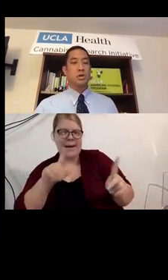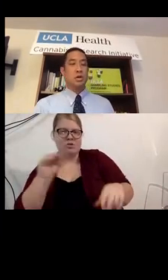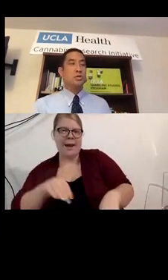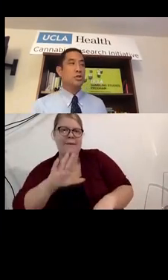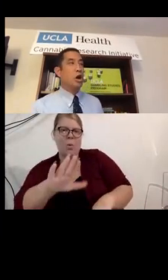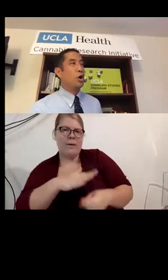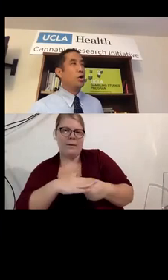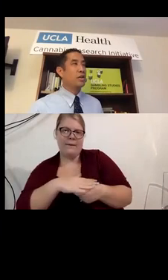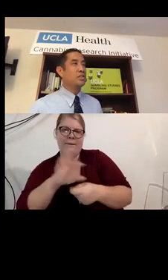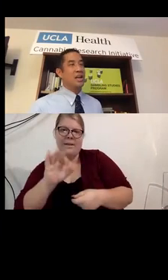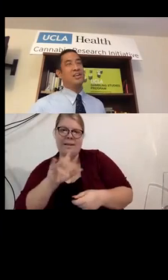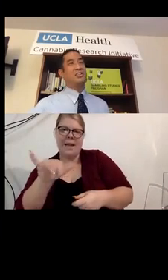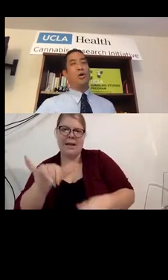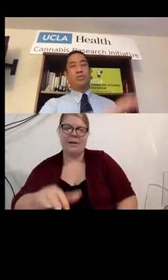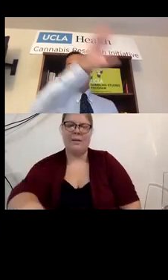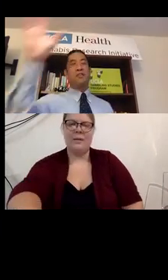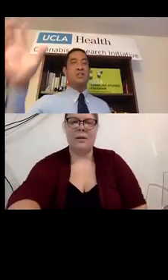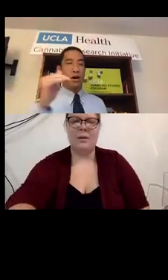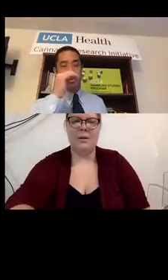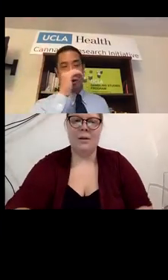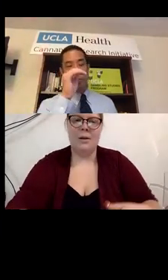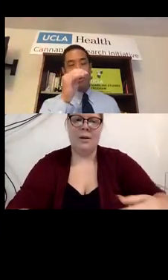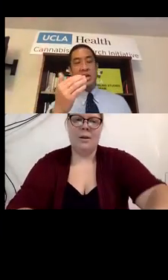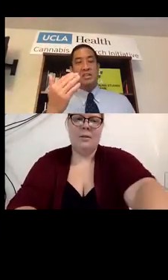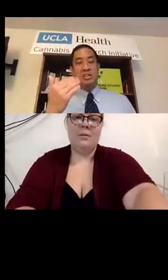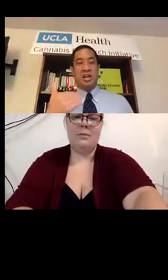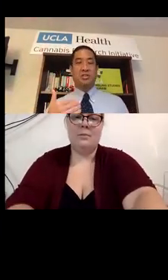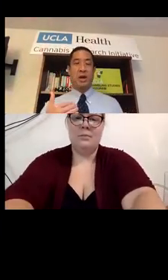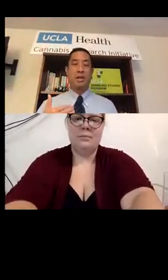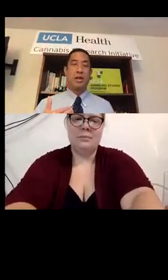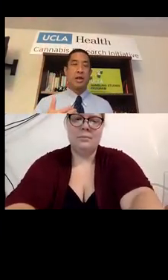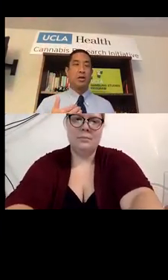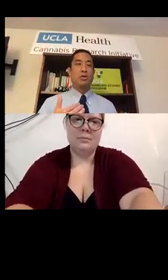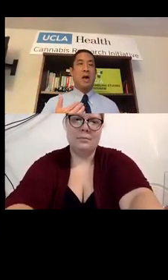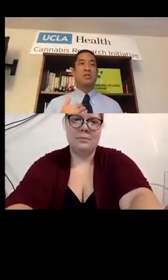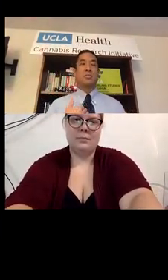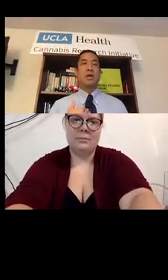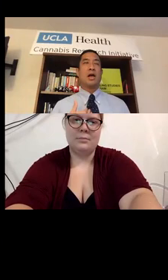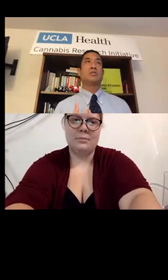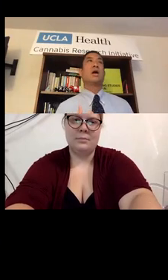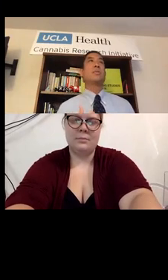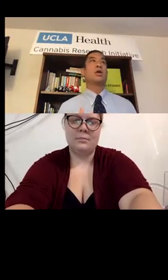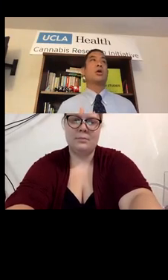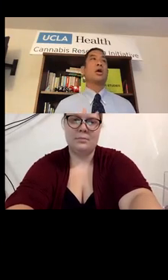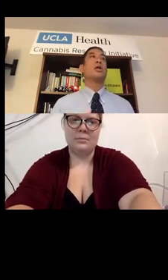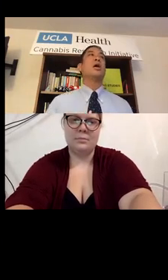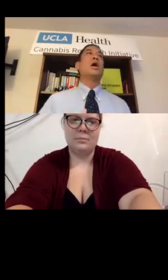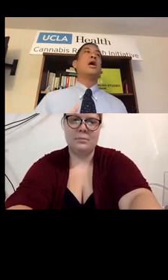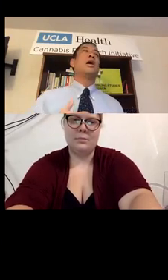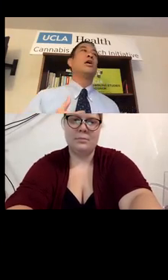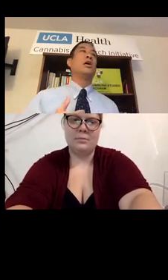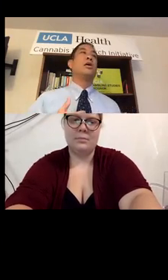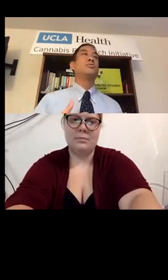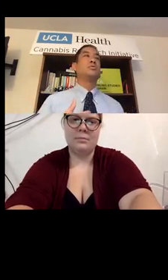So that's a whole thing in itself. So when we say success rate, it goes back to me that I'm hearing